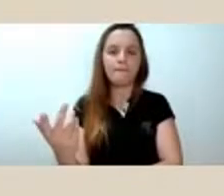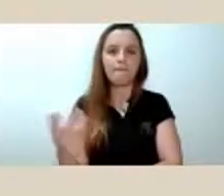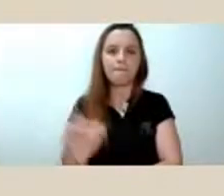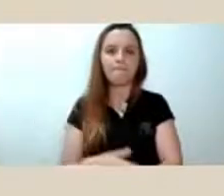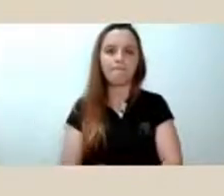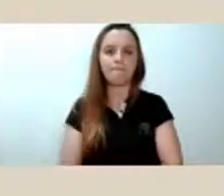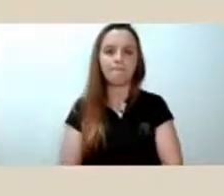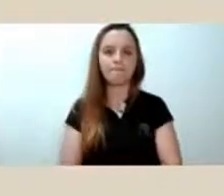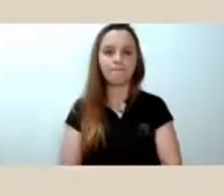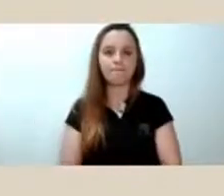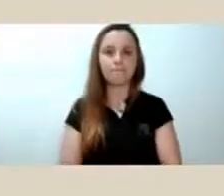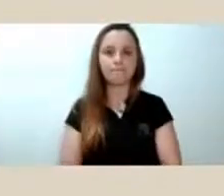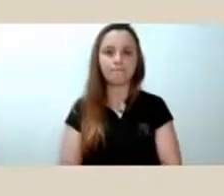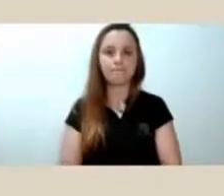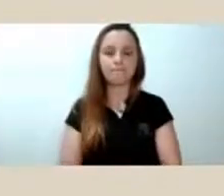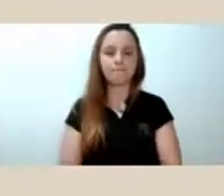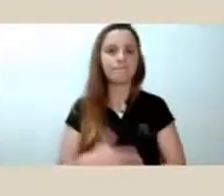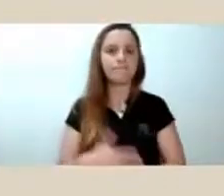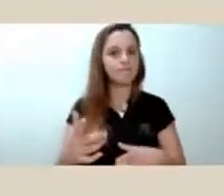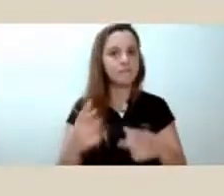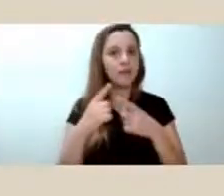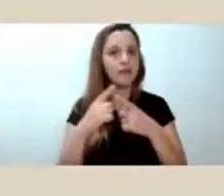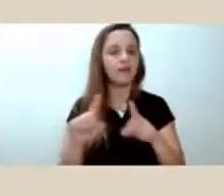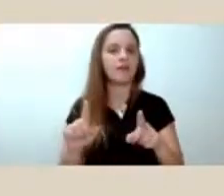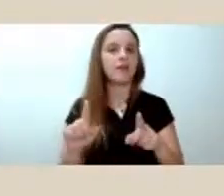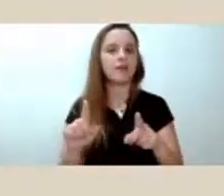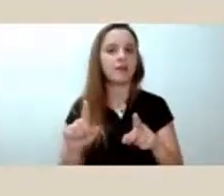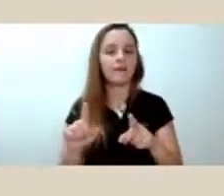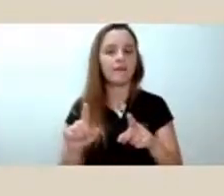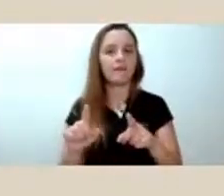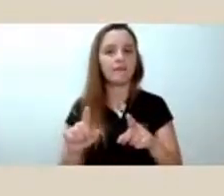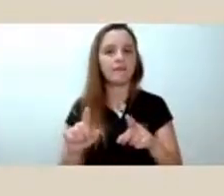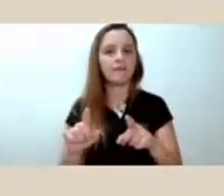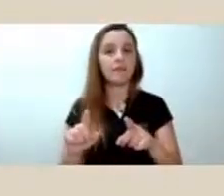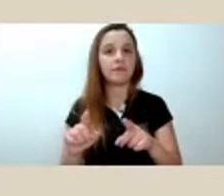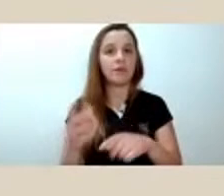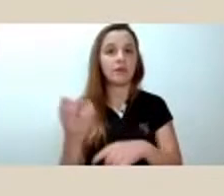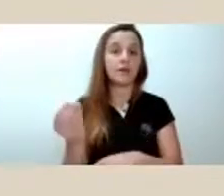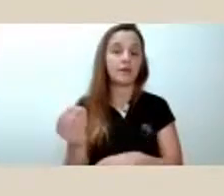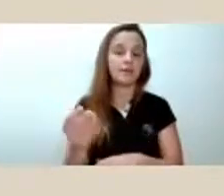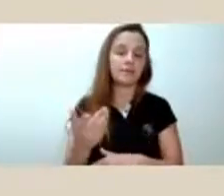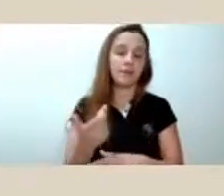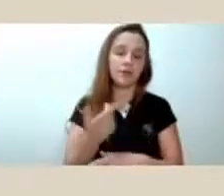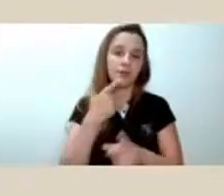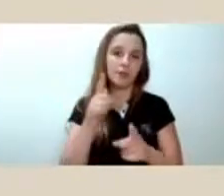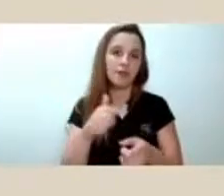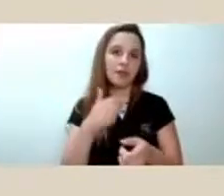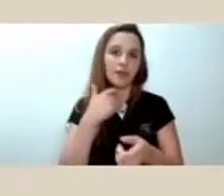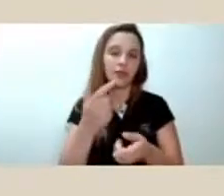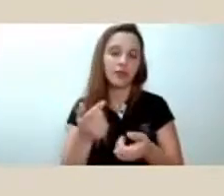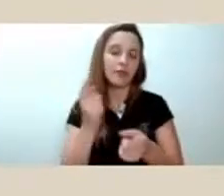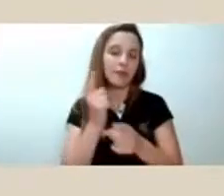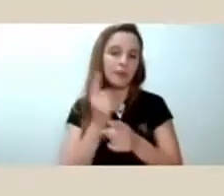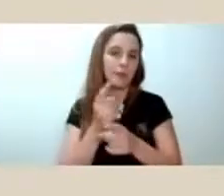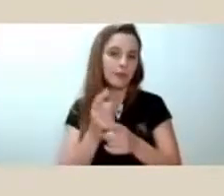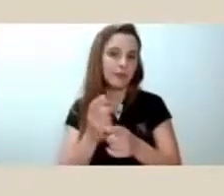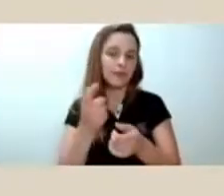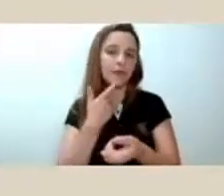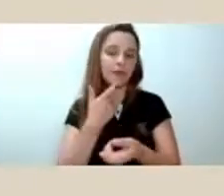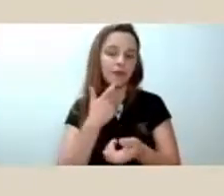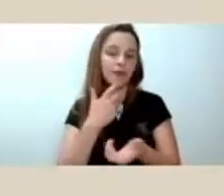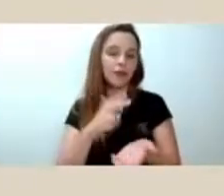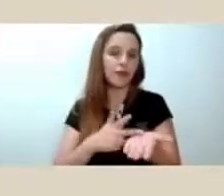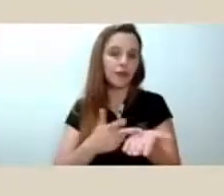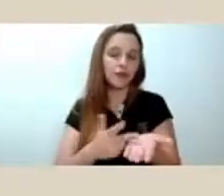there is a difference between a kid that is white, which it's not under prejudice, compared to a black kid,